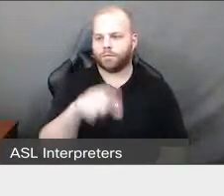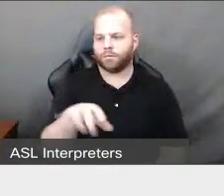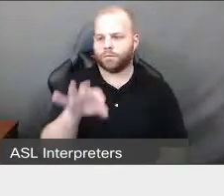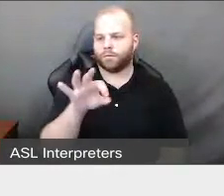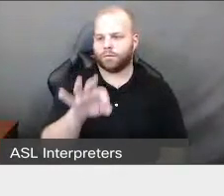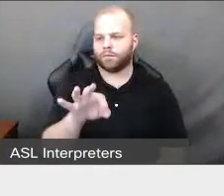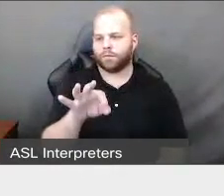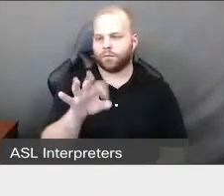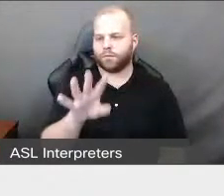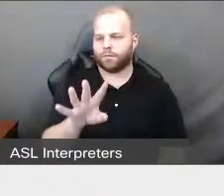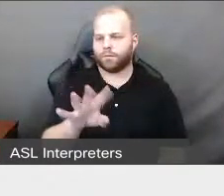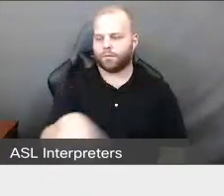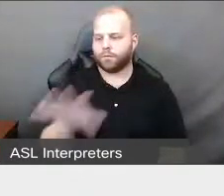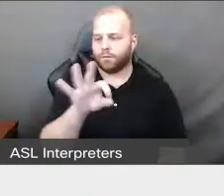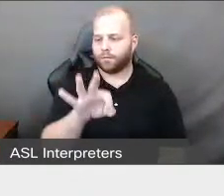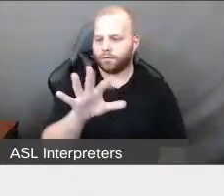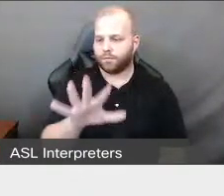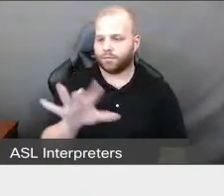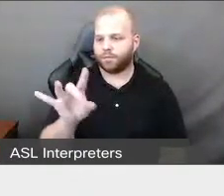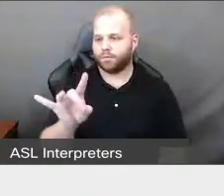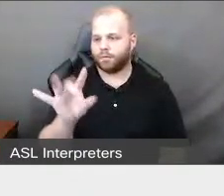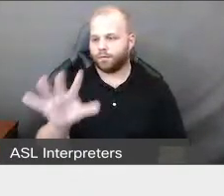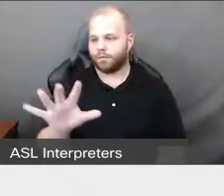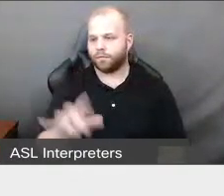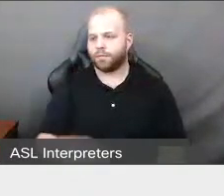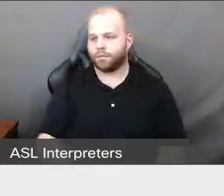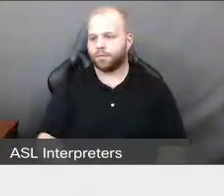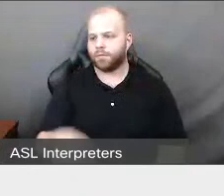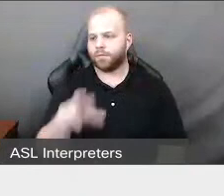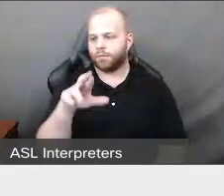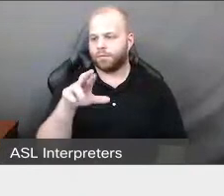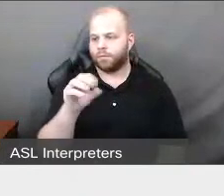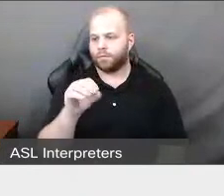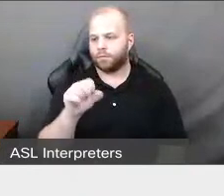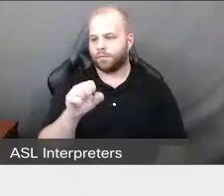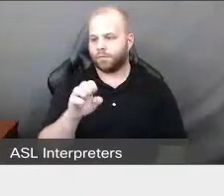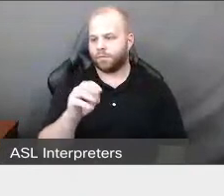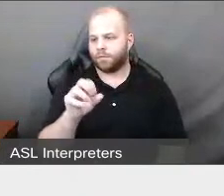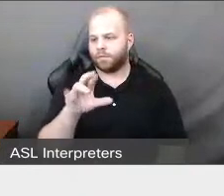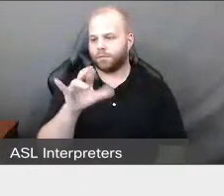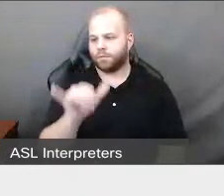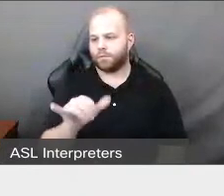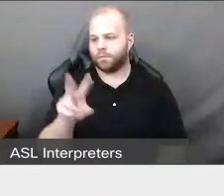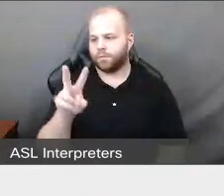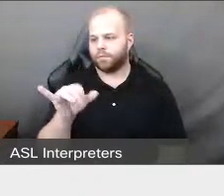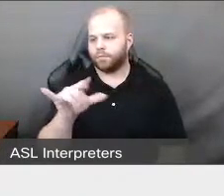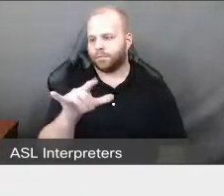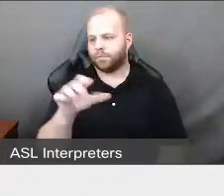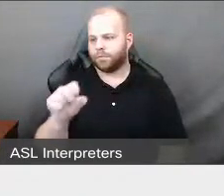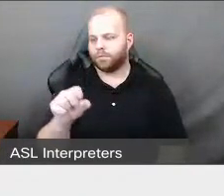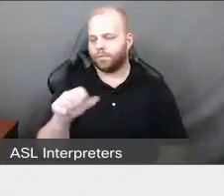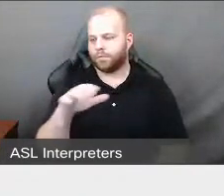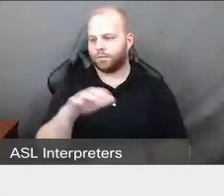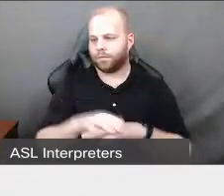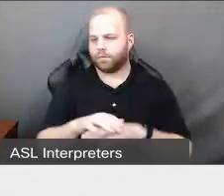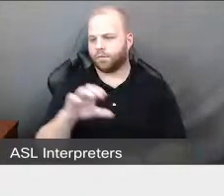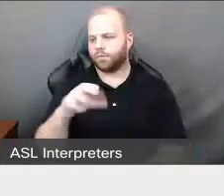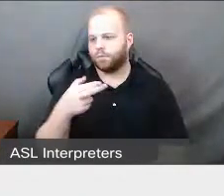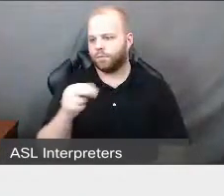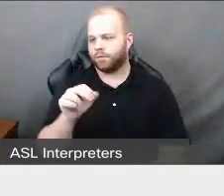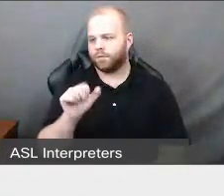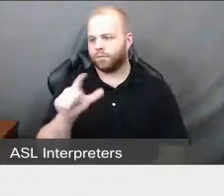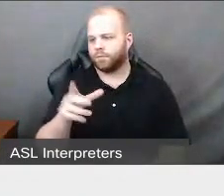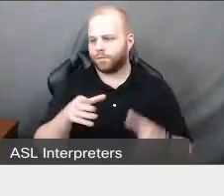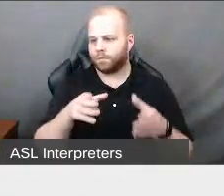7, the Rosemary Villas at Chenal, PRD, probably located northwest of the northwest corner of Rawling Road